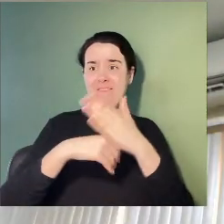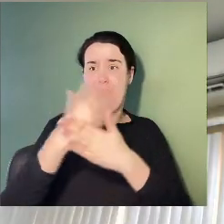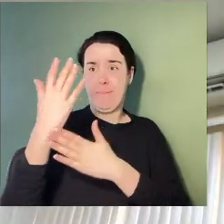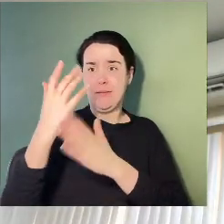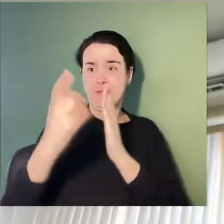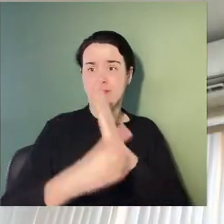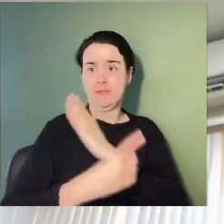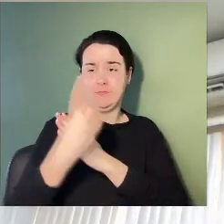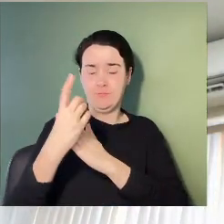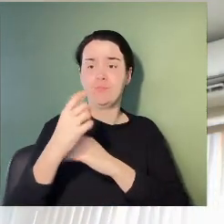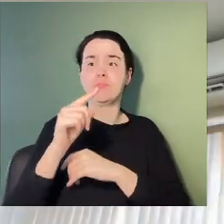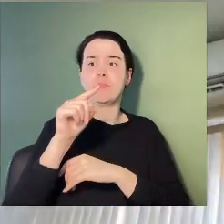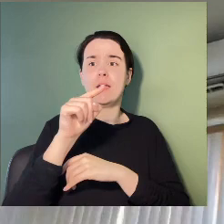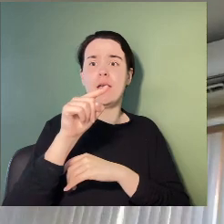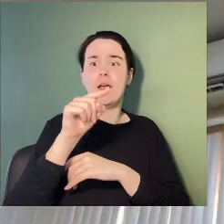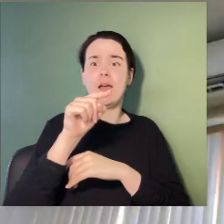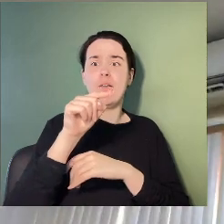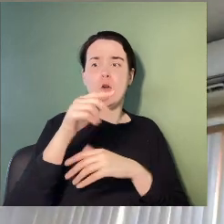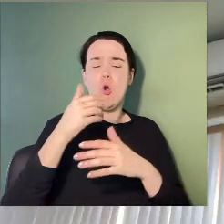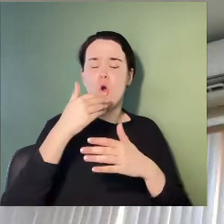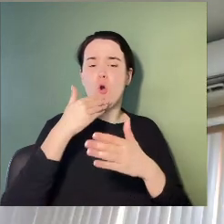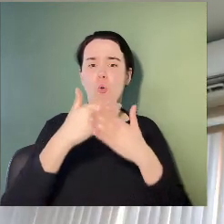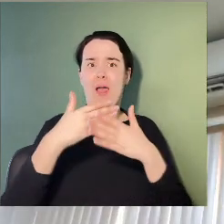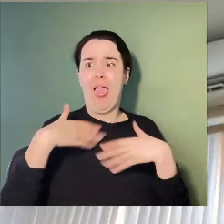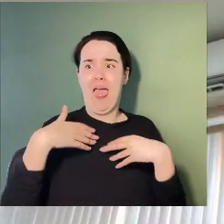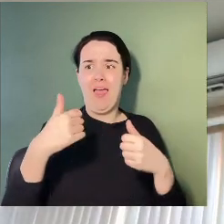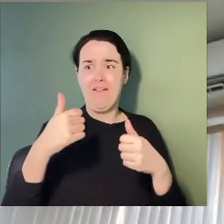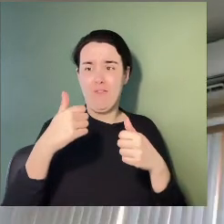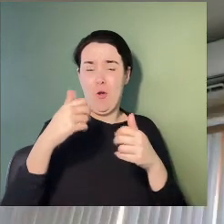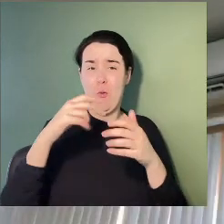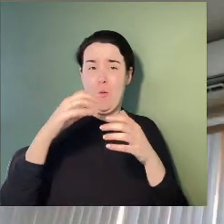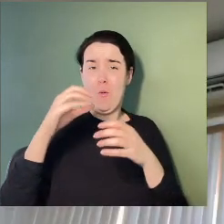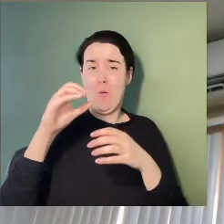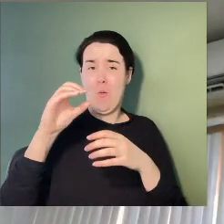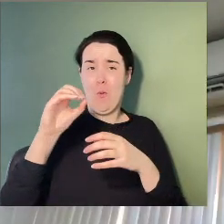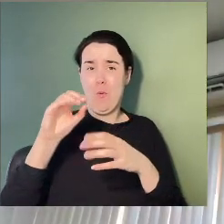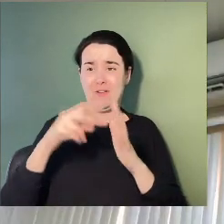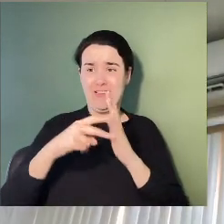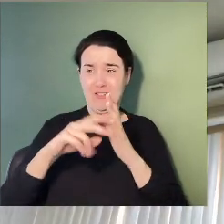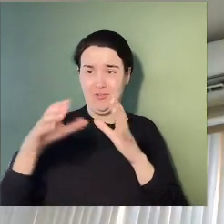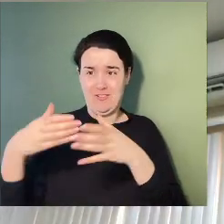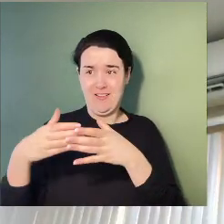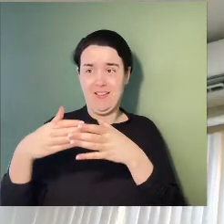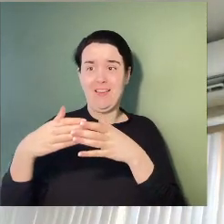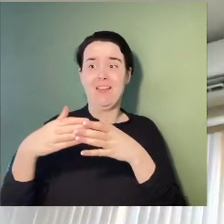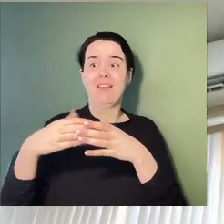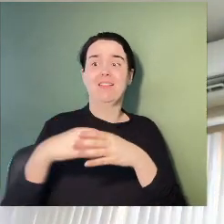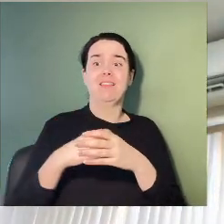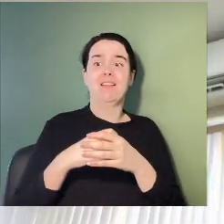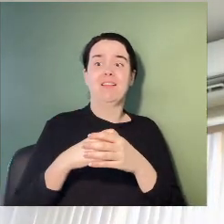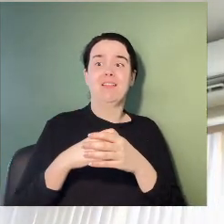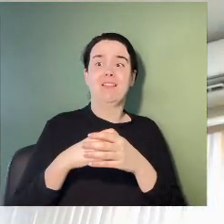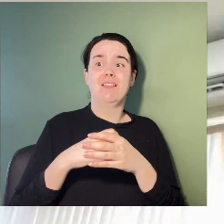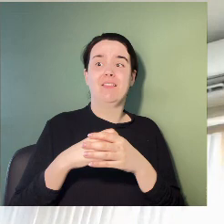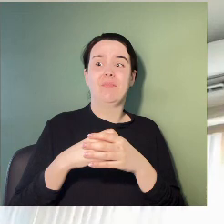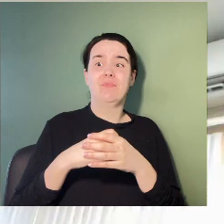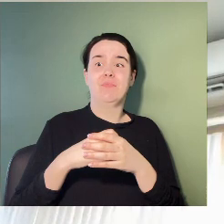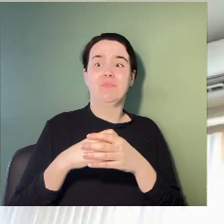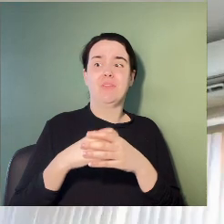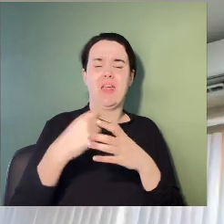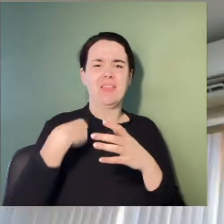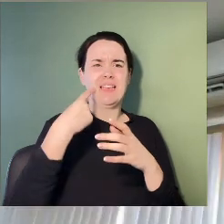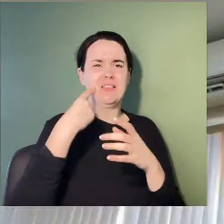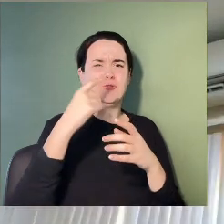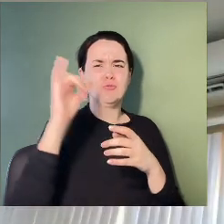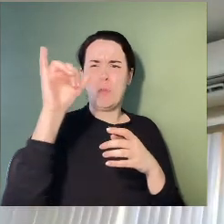at the Good Health Organization, from Ducky at the Heinrich Böll Stiftung Foundation. I do think there was